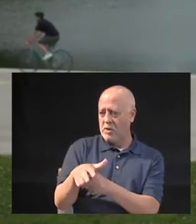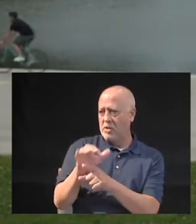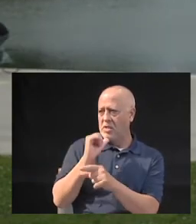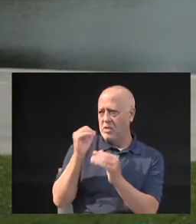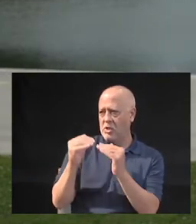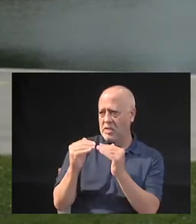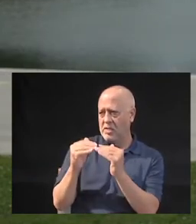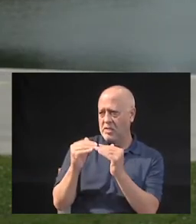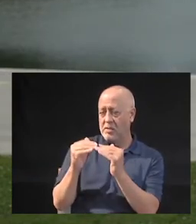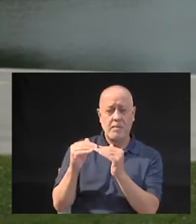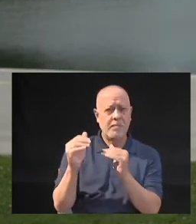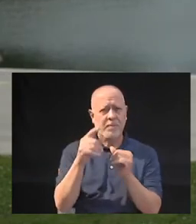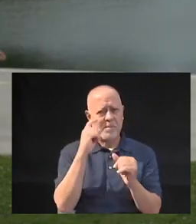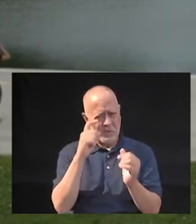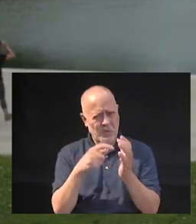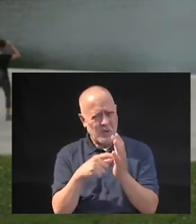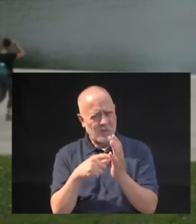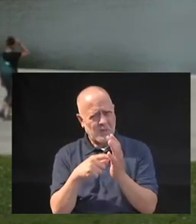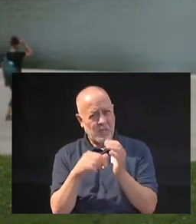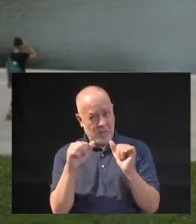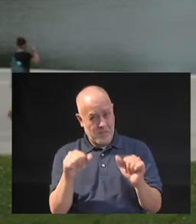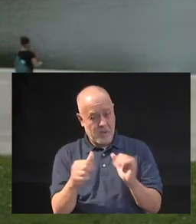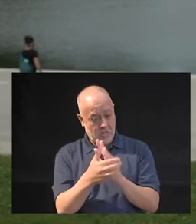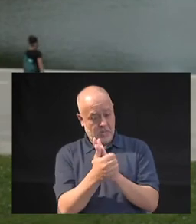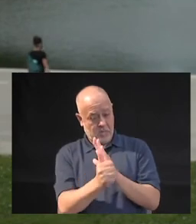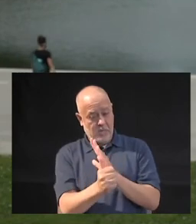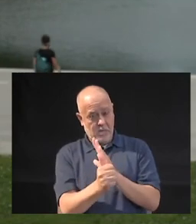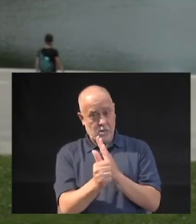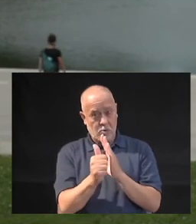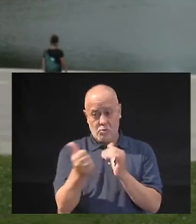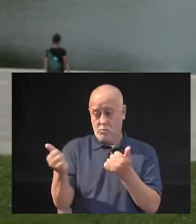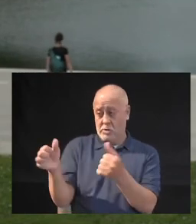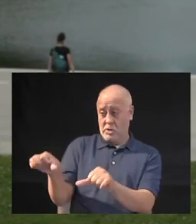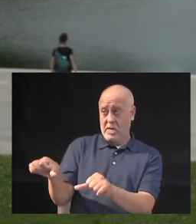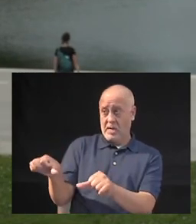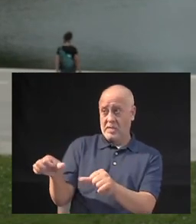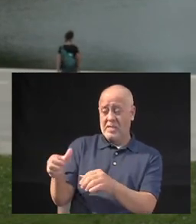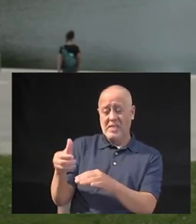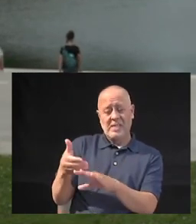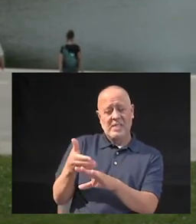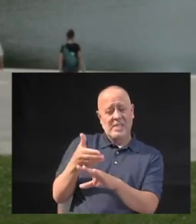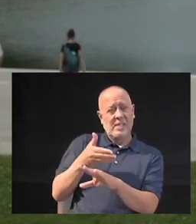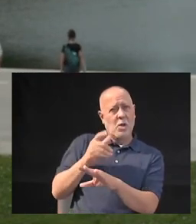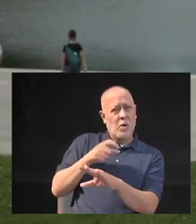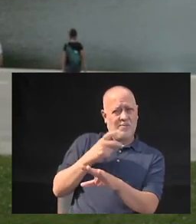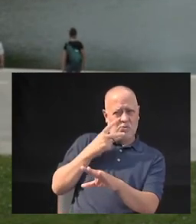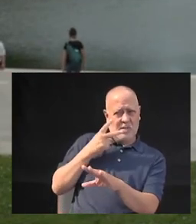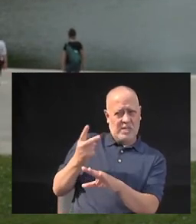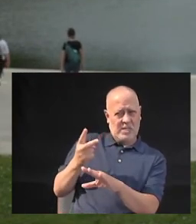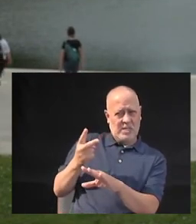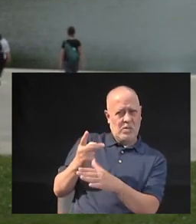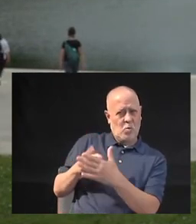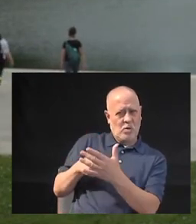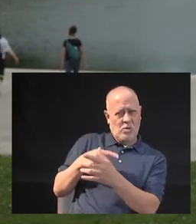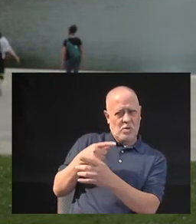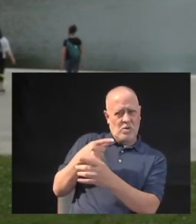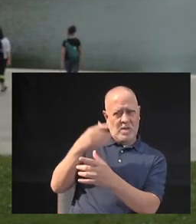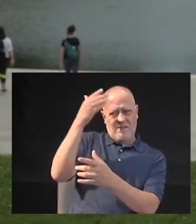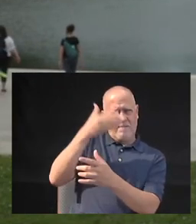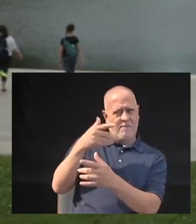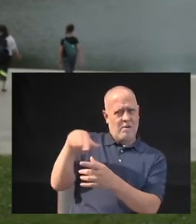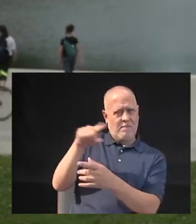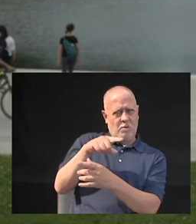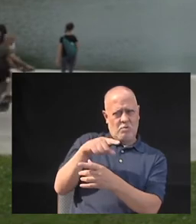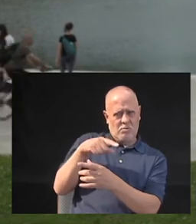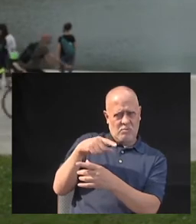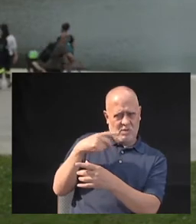But do you see that the ability to reject is predicated on the ability to see what's right in front of you and to